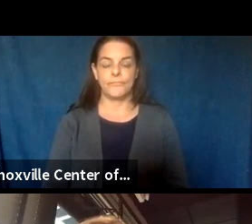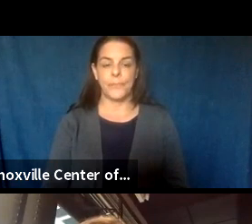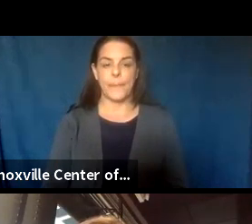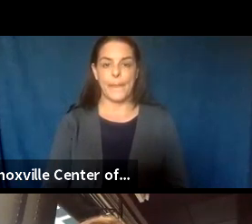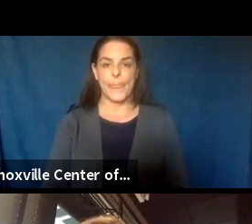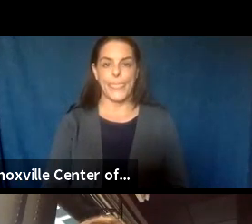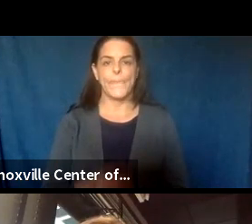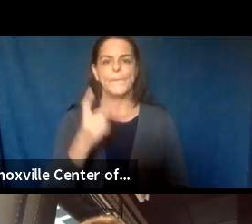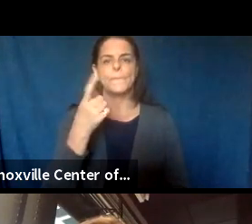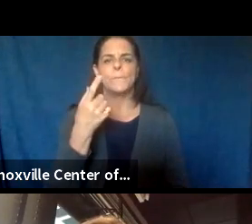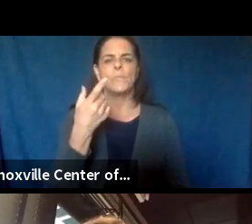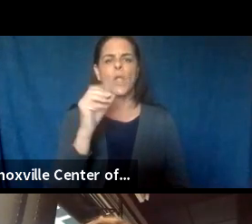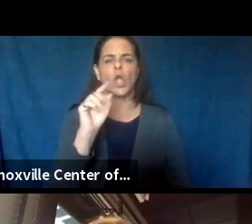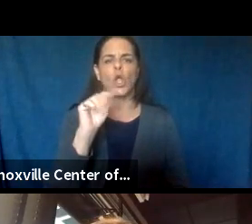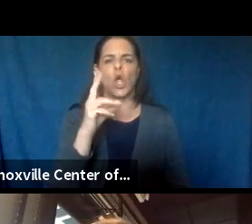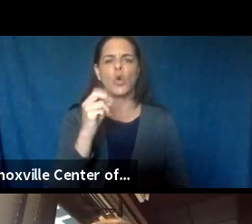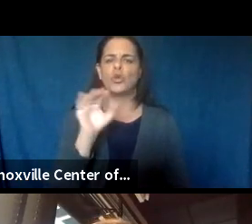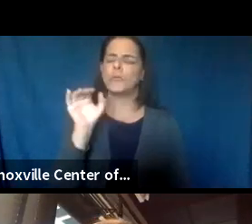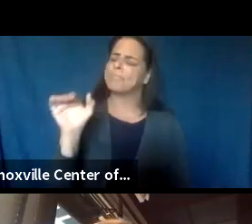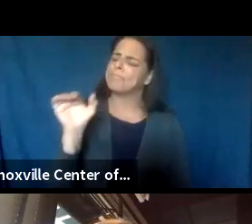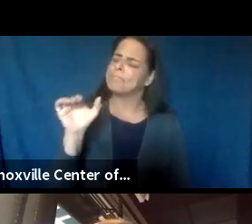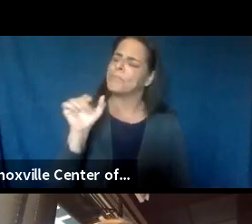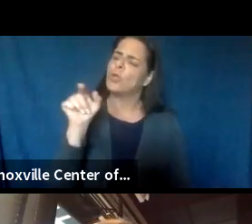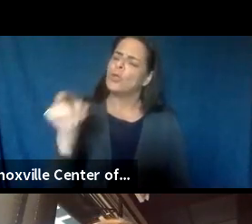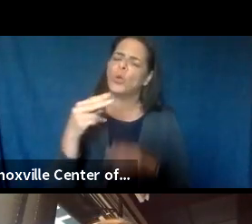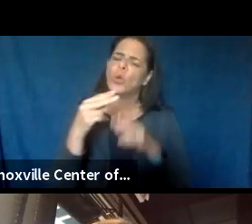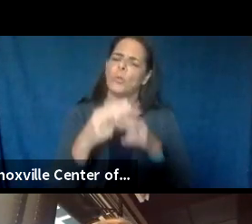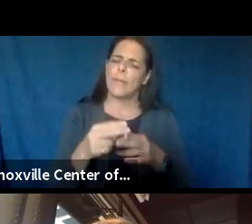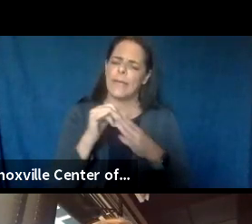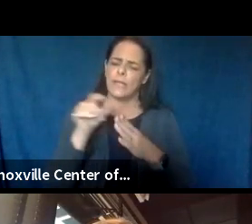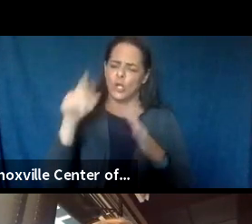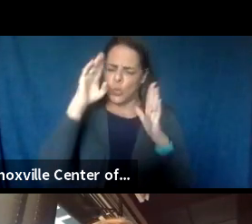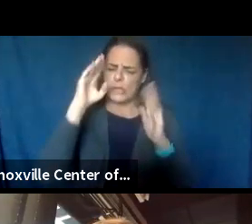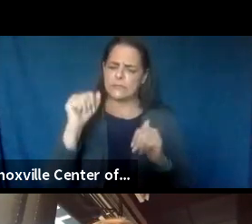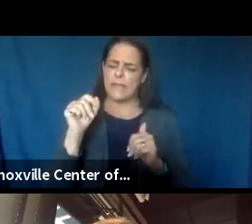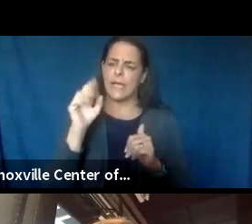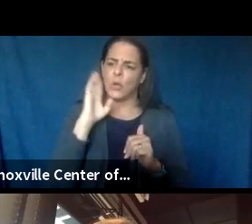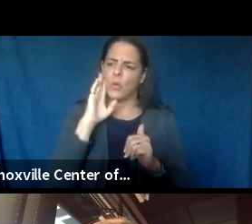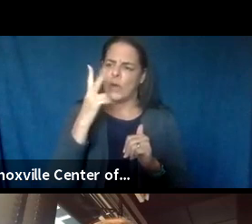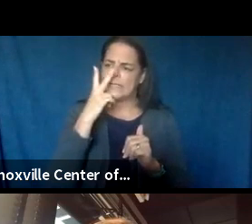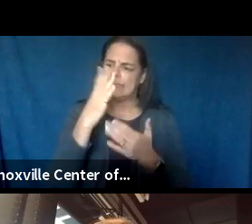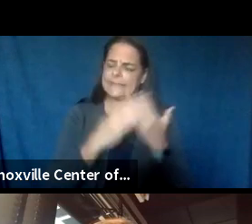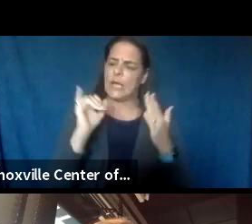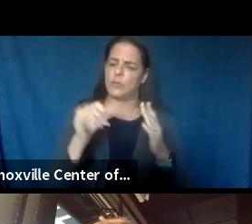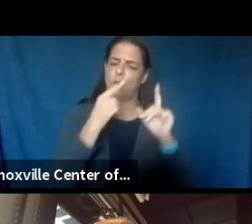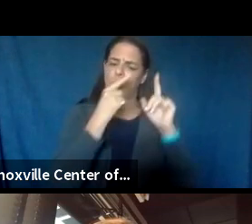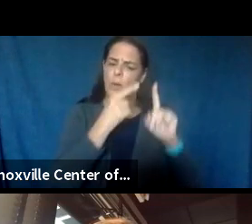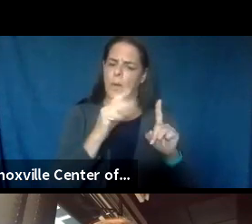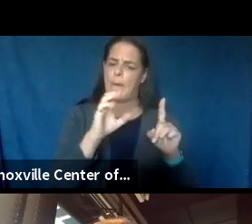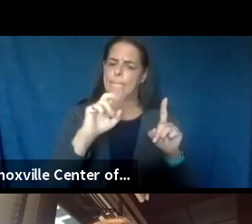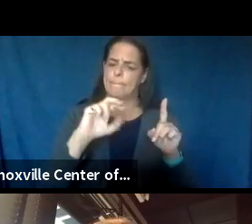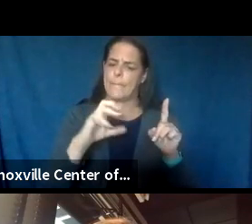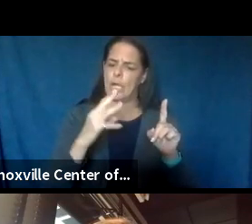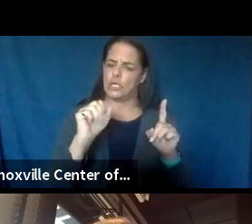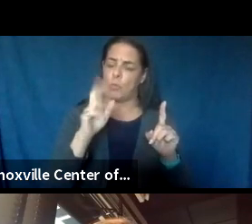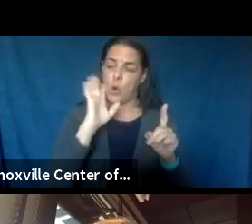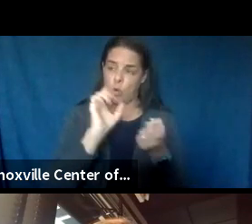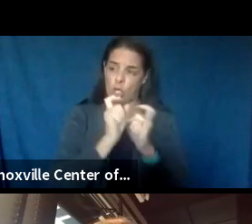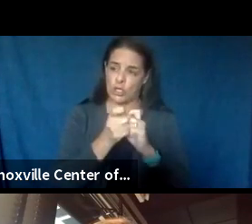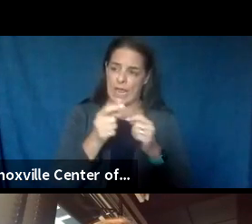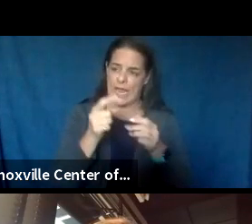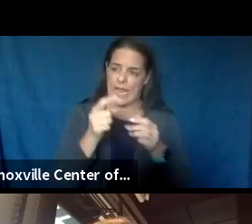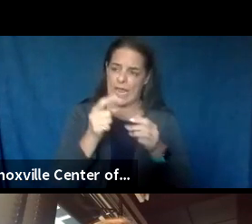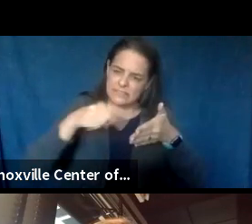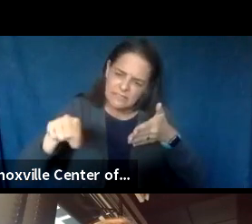Dr. Buchanan, you had mentioned that you expected to see some of those benchmarks possibly change within the next week or two,